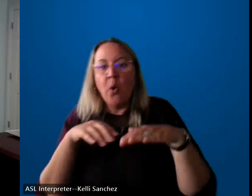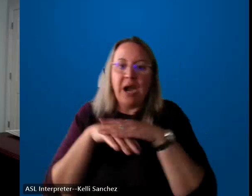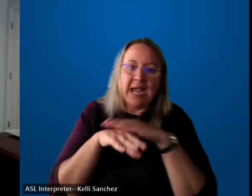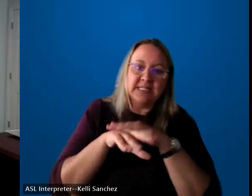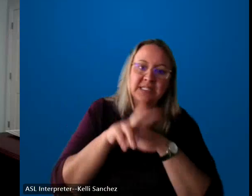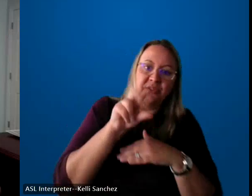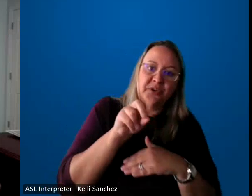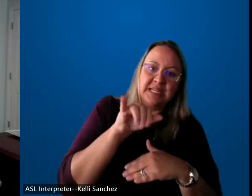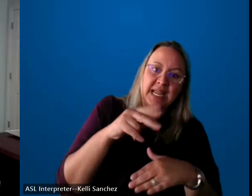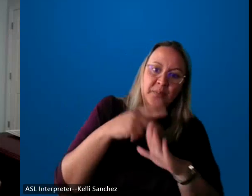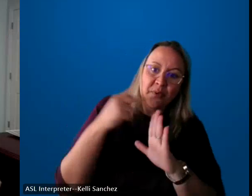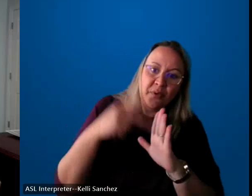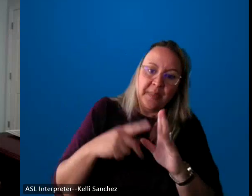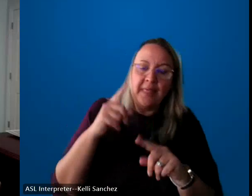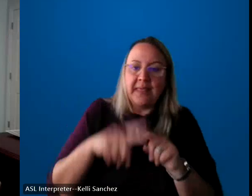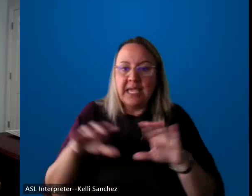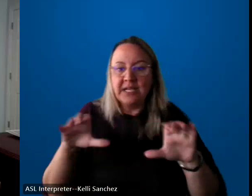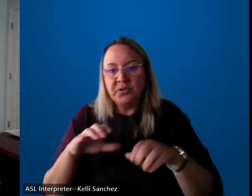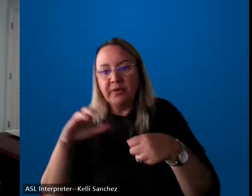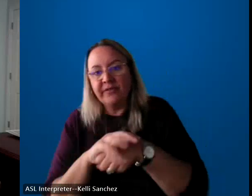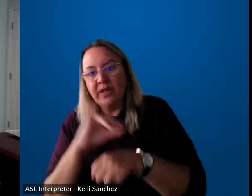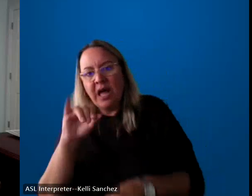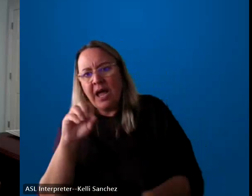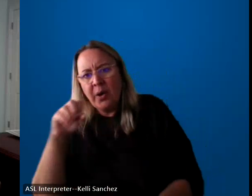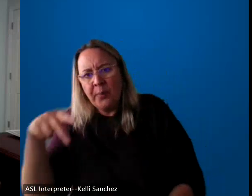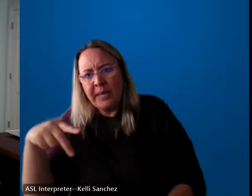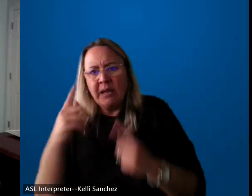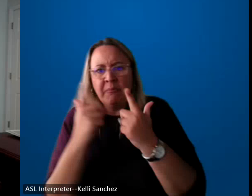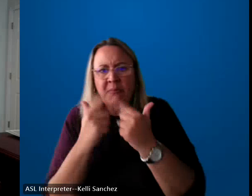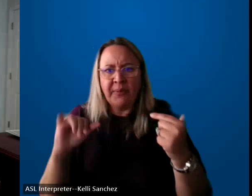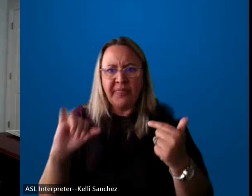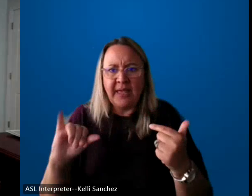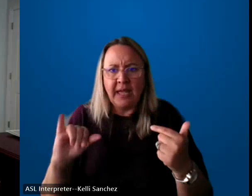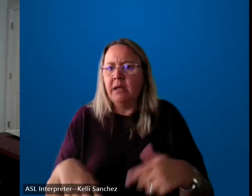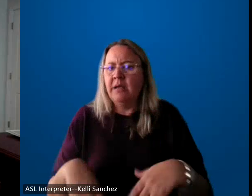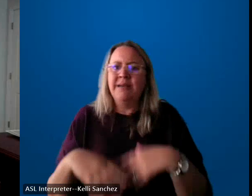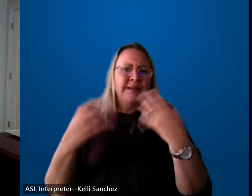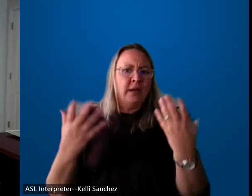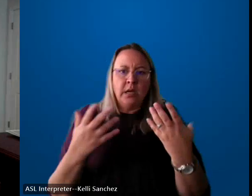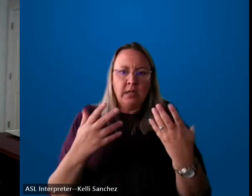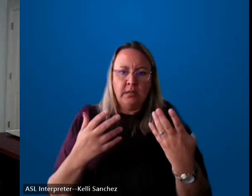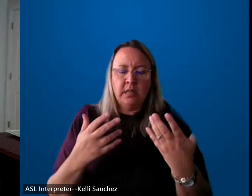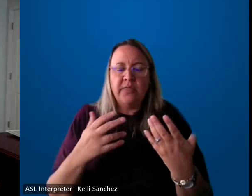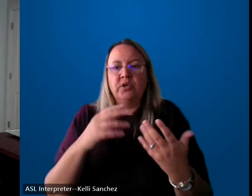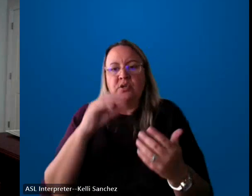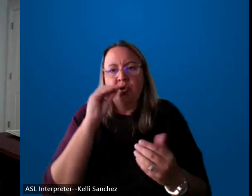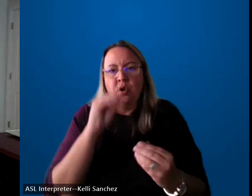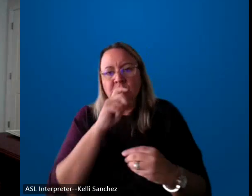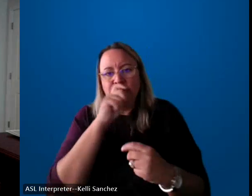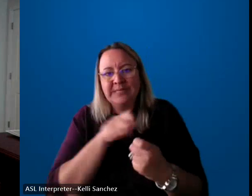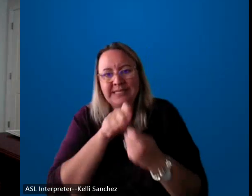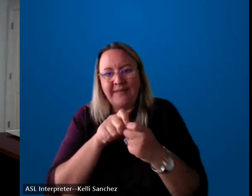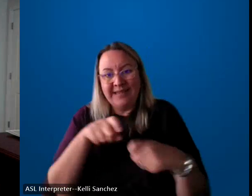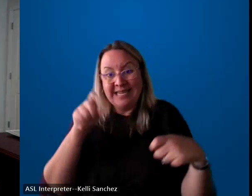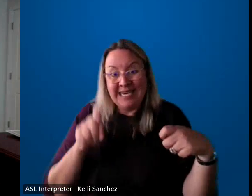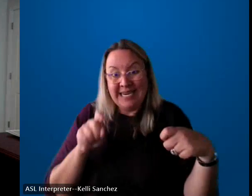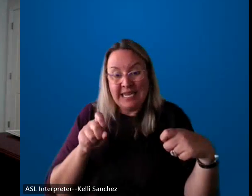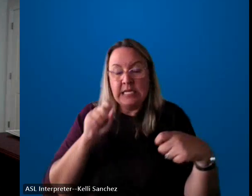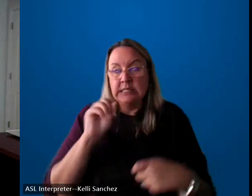can't do a full IOP, things of that nature. We're not going into the specific needs